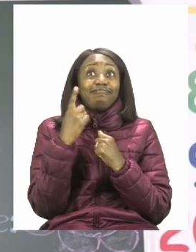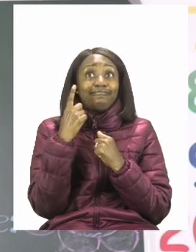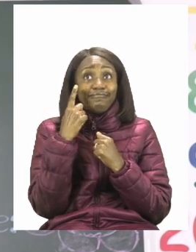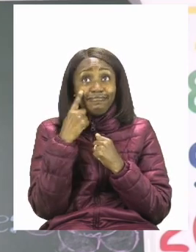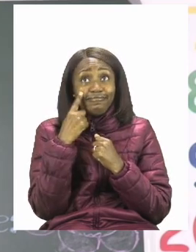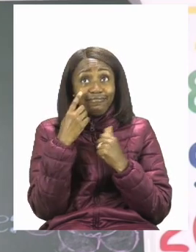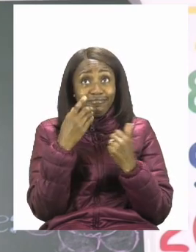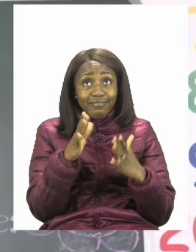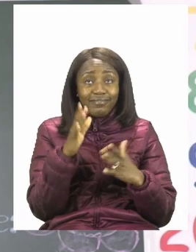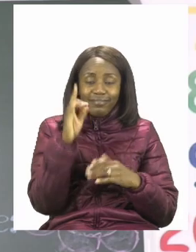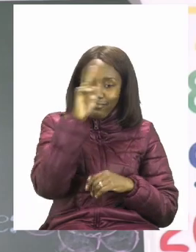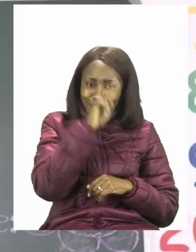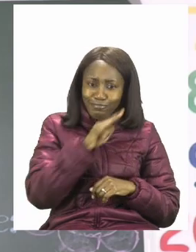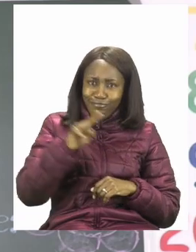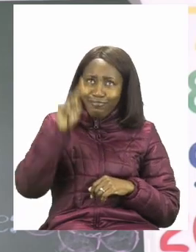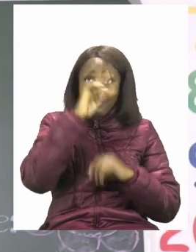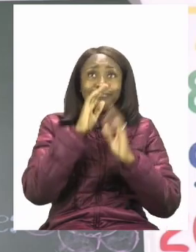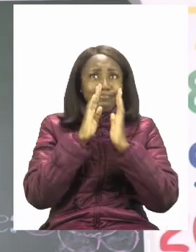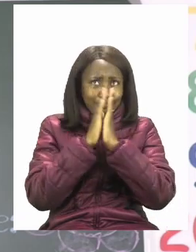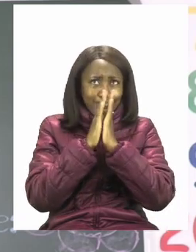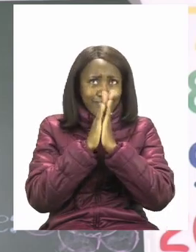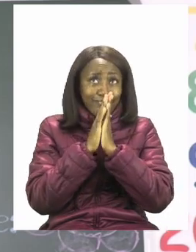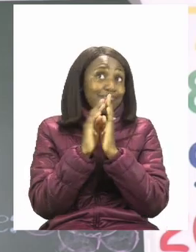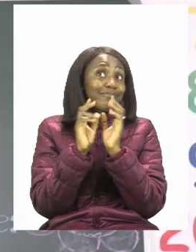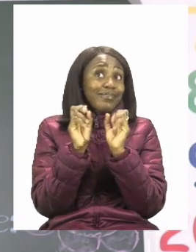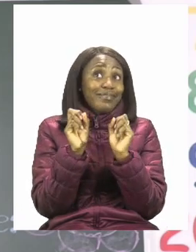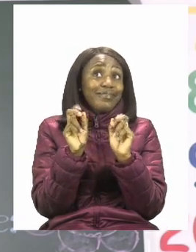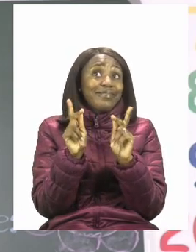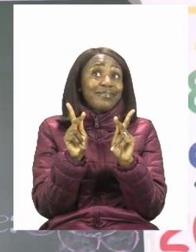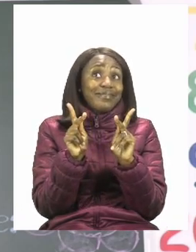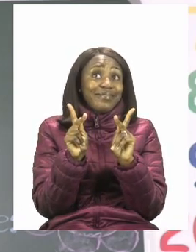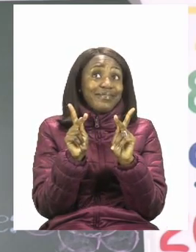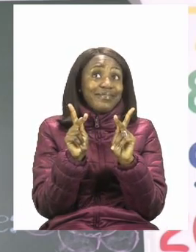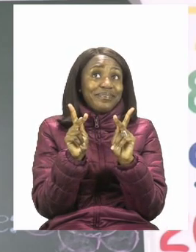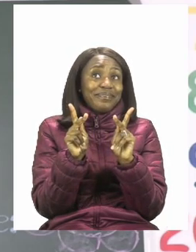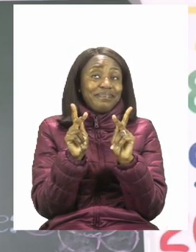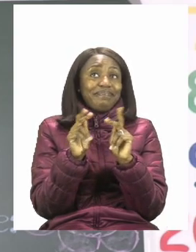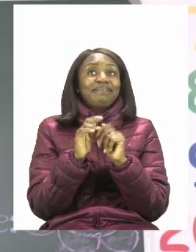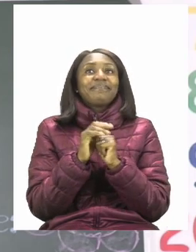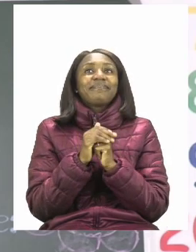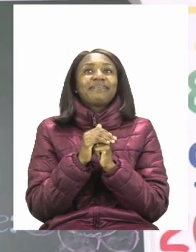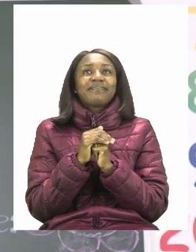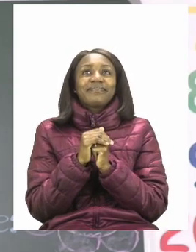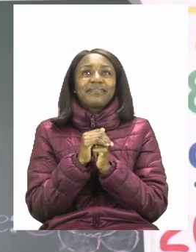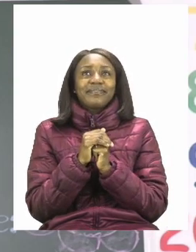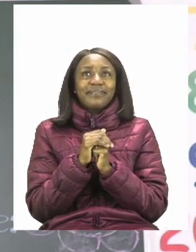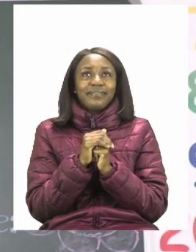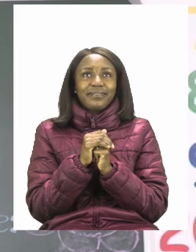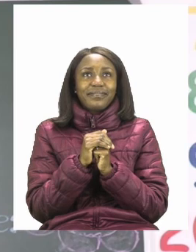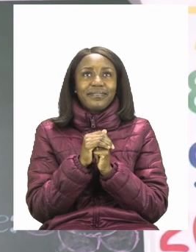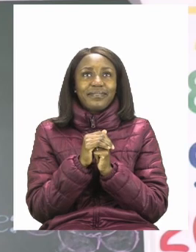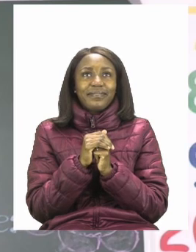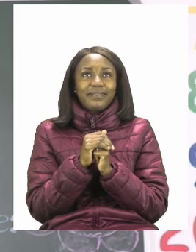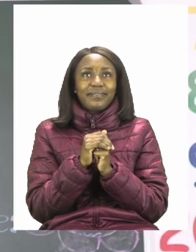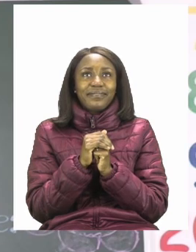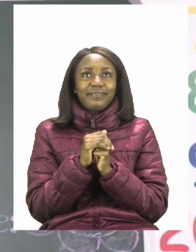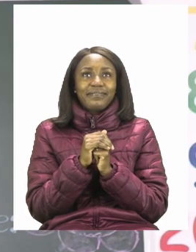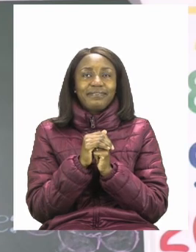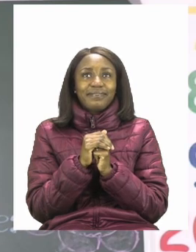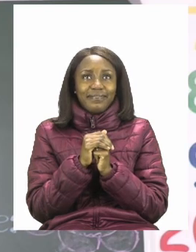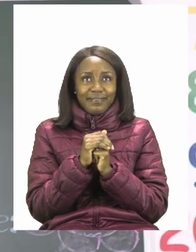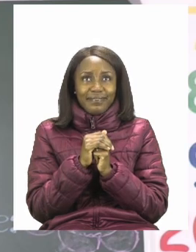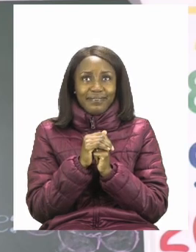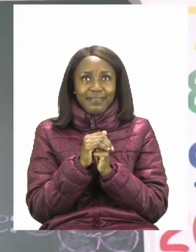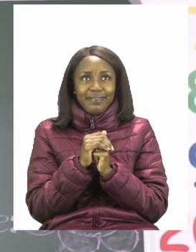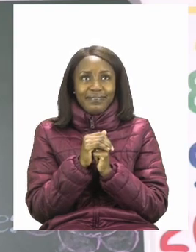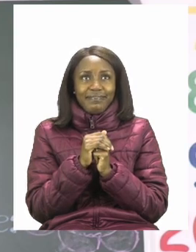word, remember grade 3s, you need to circle the word as soon as you find it before you lose